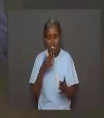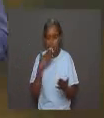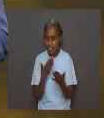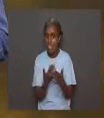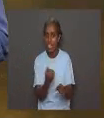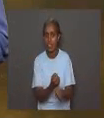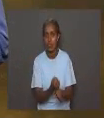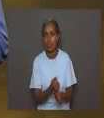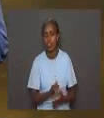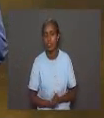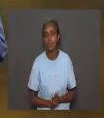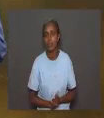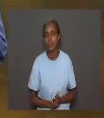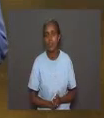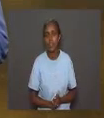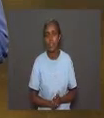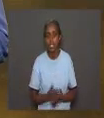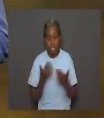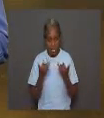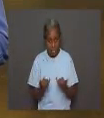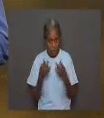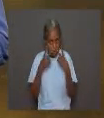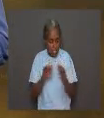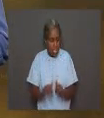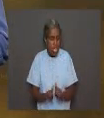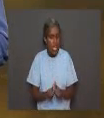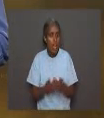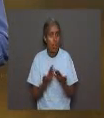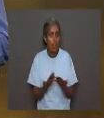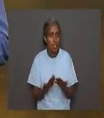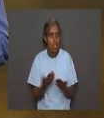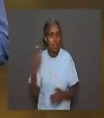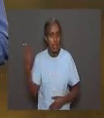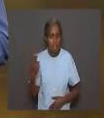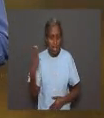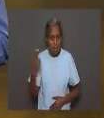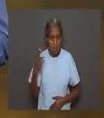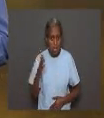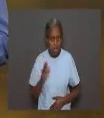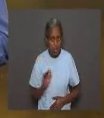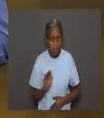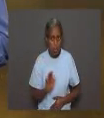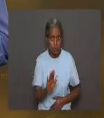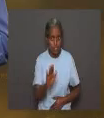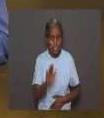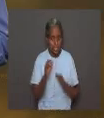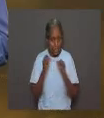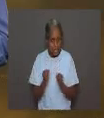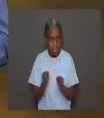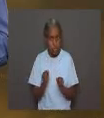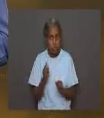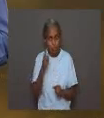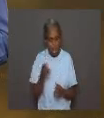work. Let us now see how well you can apply your skills to one